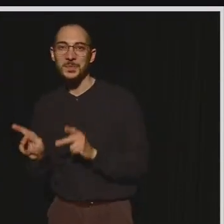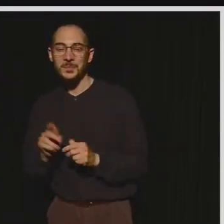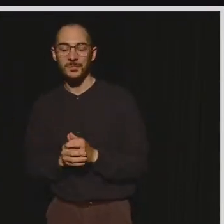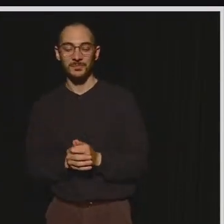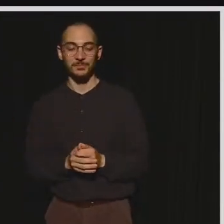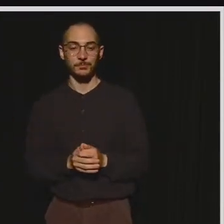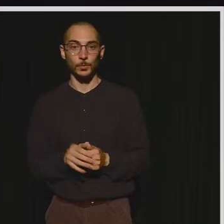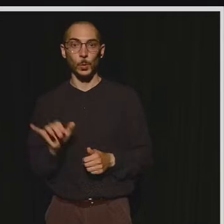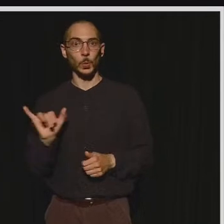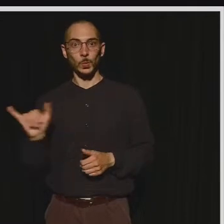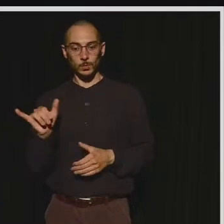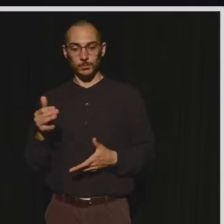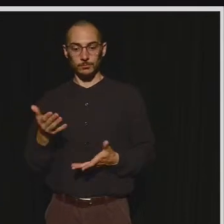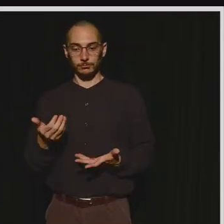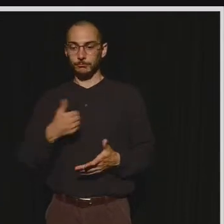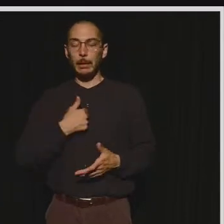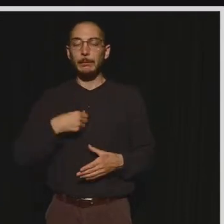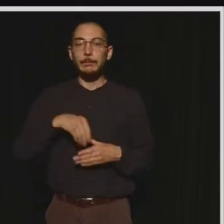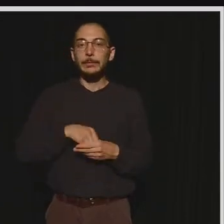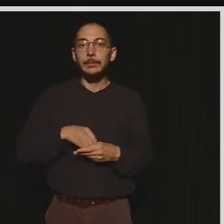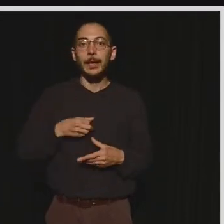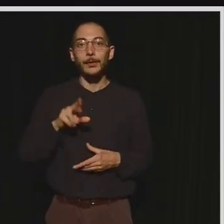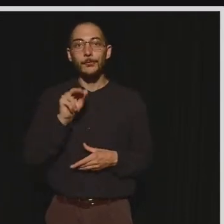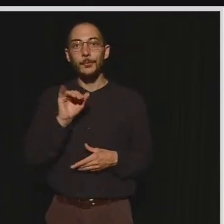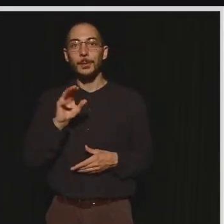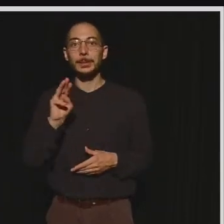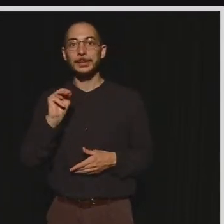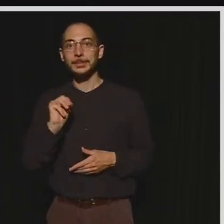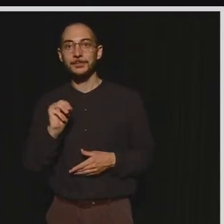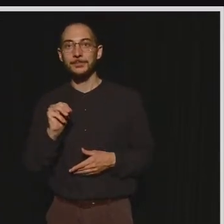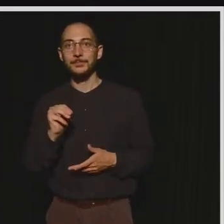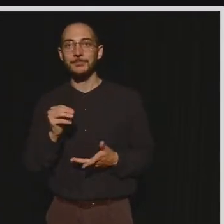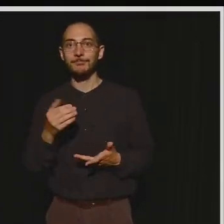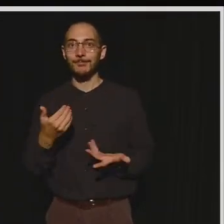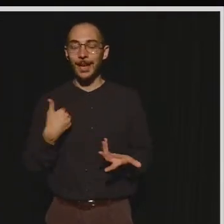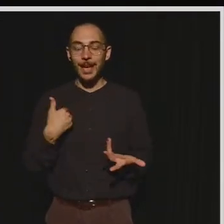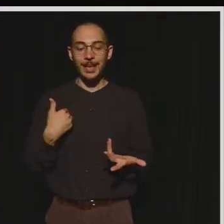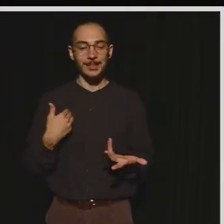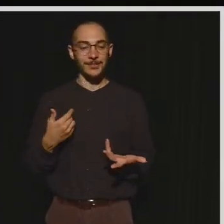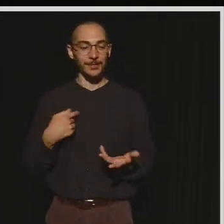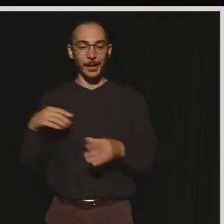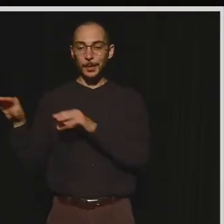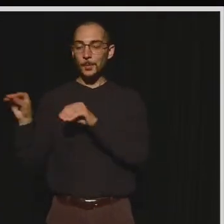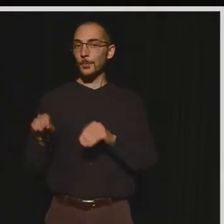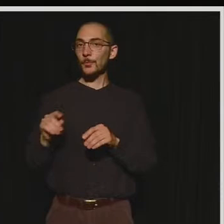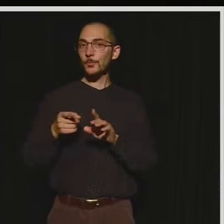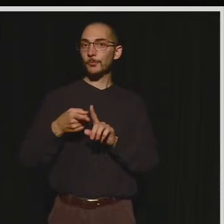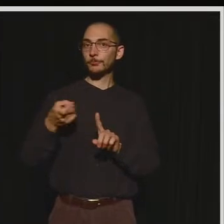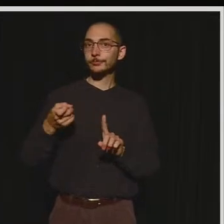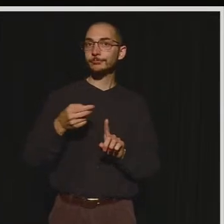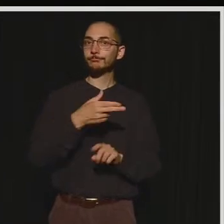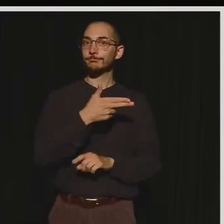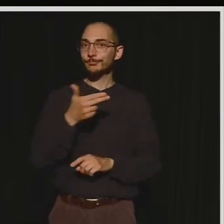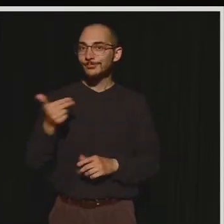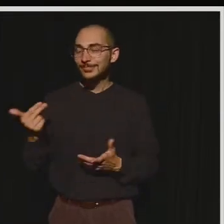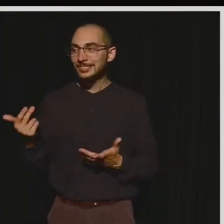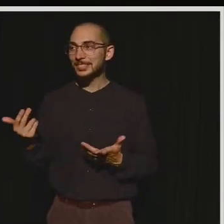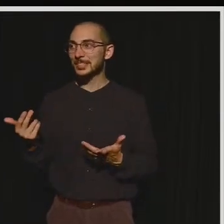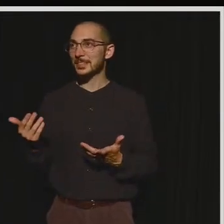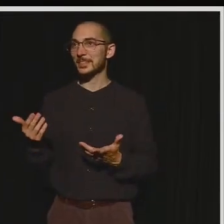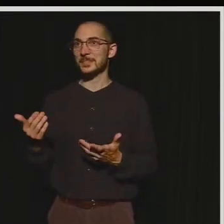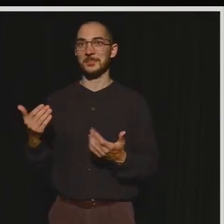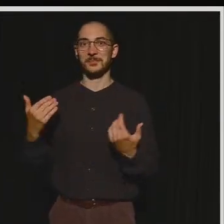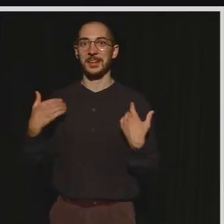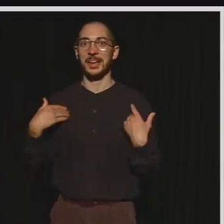could potentially have as well, because coming here from a different place, like, there are a lot of different baggages out there as well that,